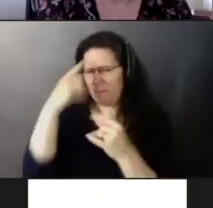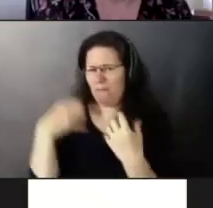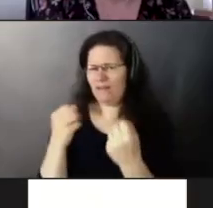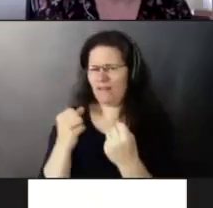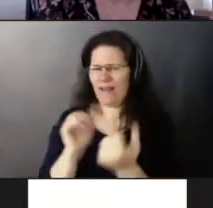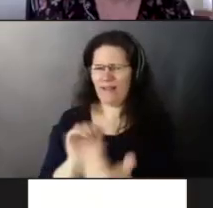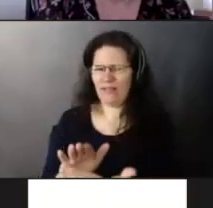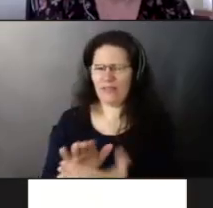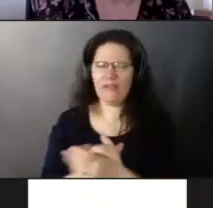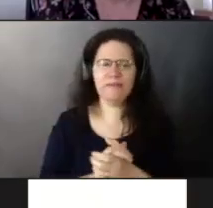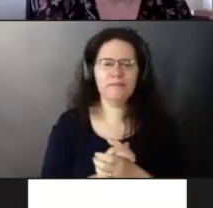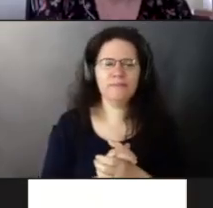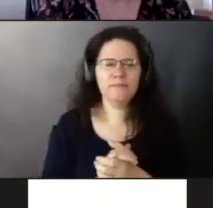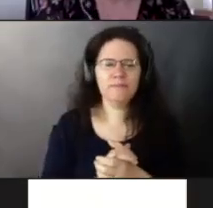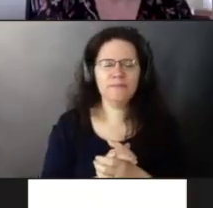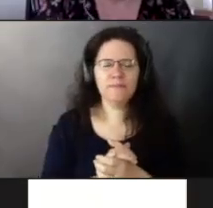Absolutely. Yeah,